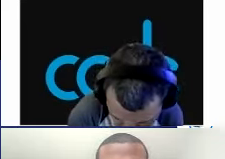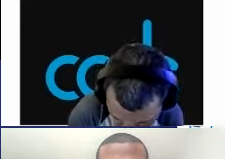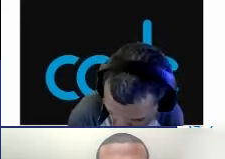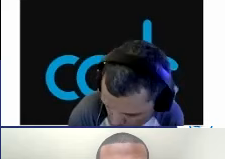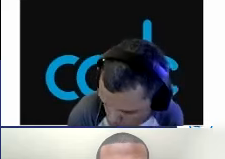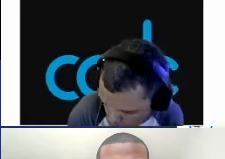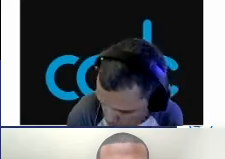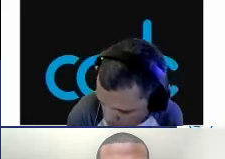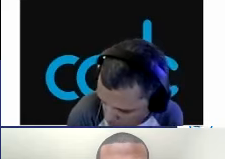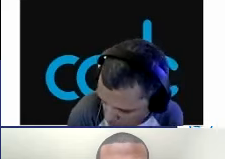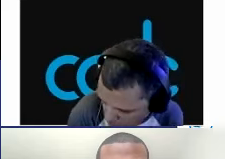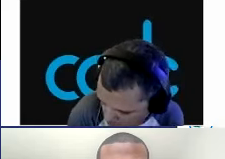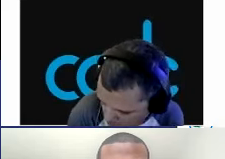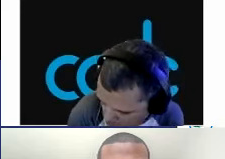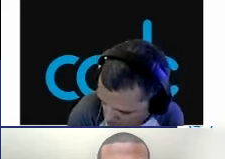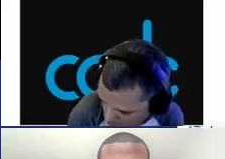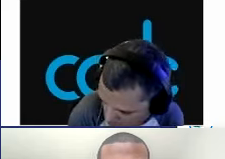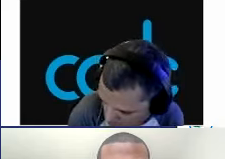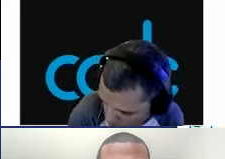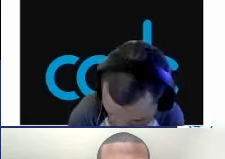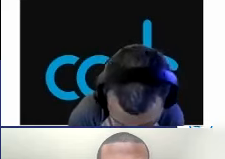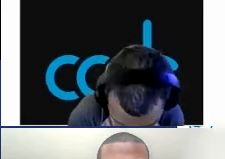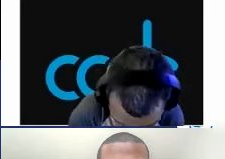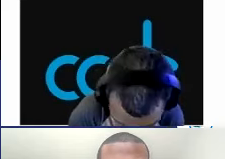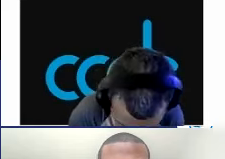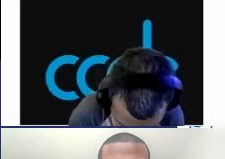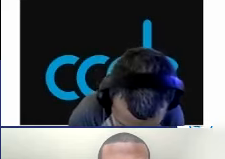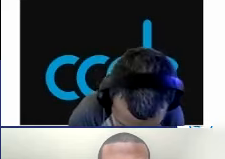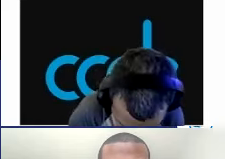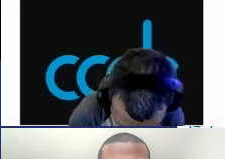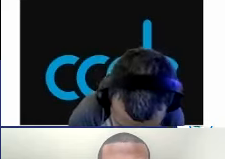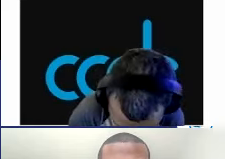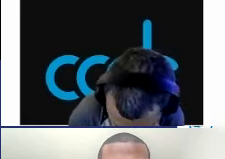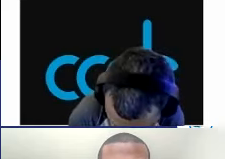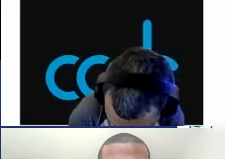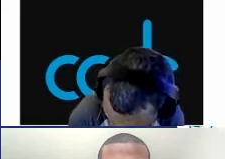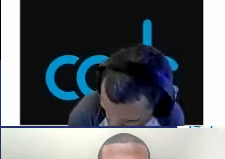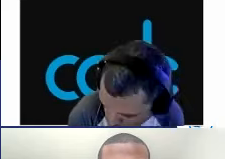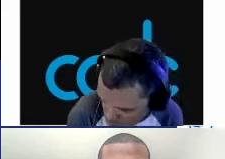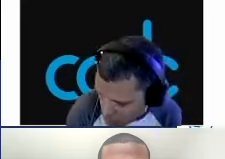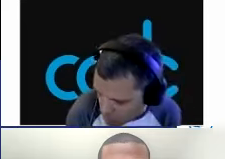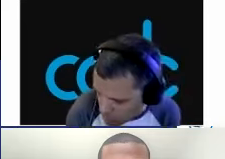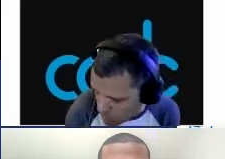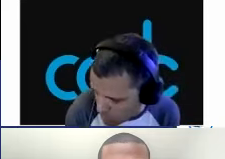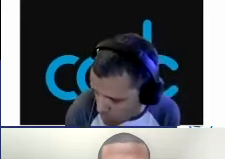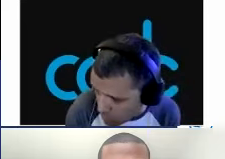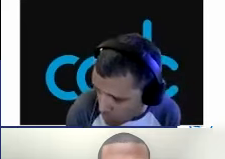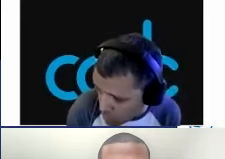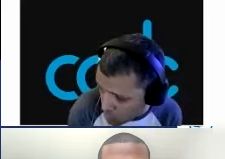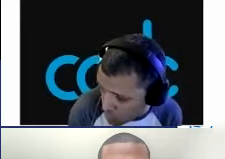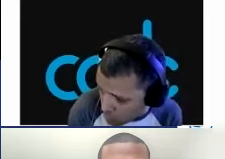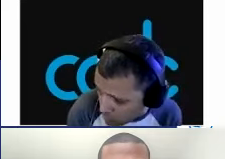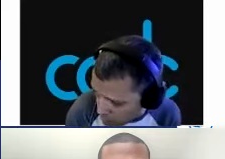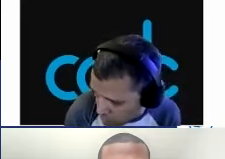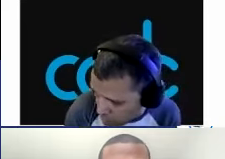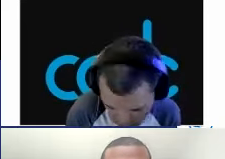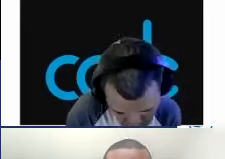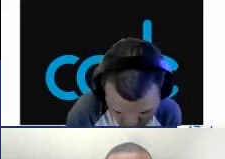environment. Okay, challenges with time, the data lags in getting data in real time from